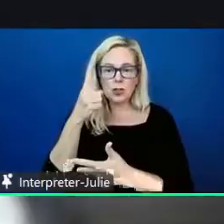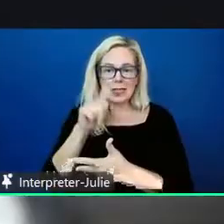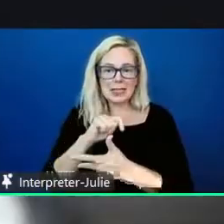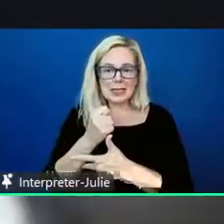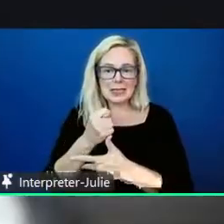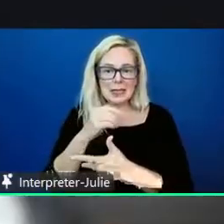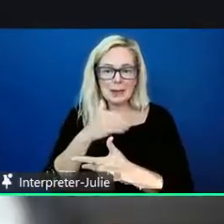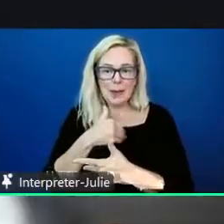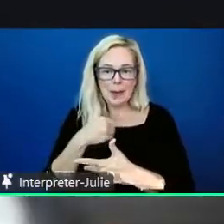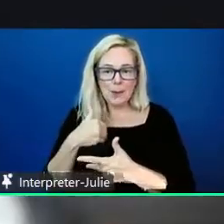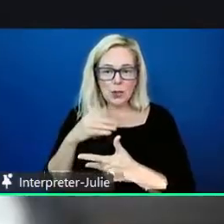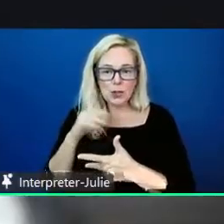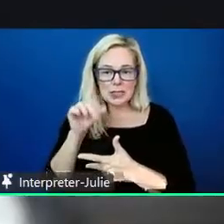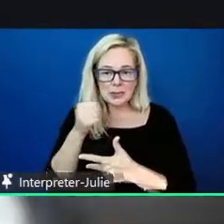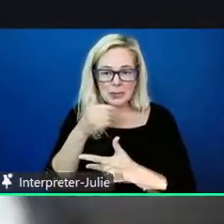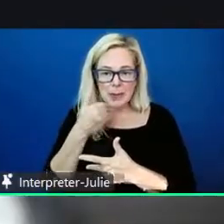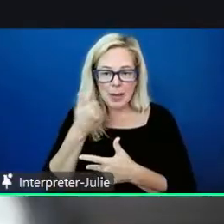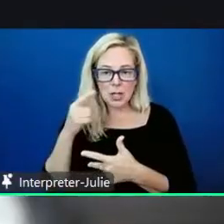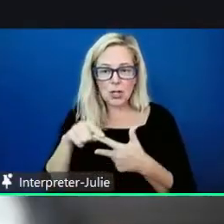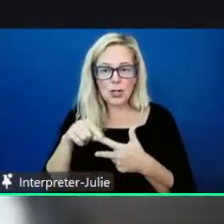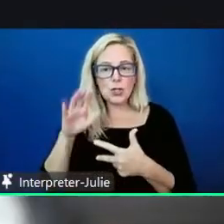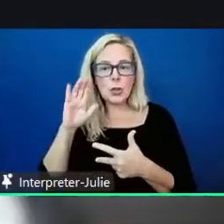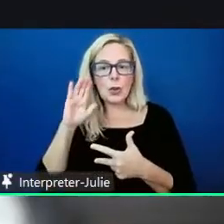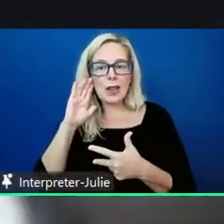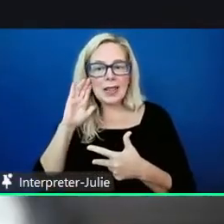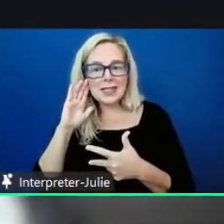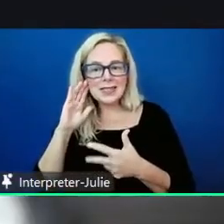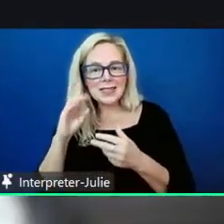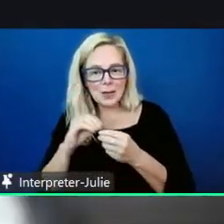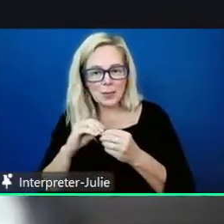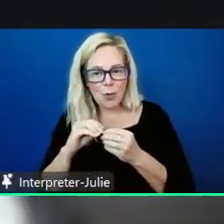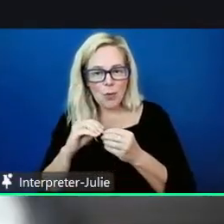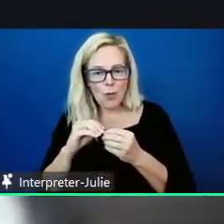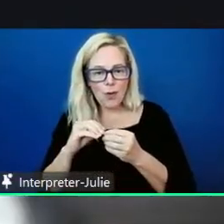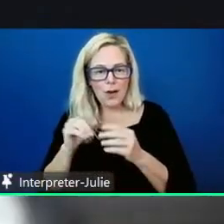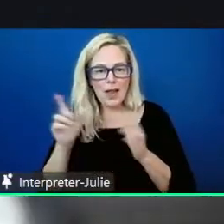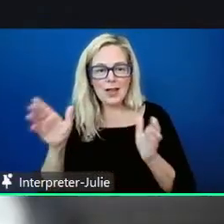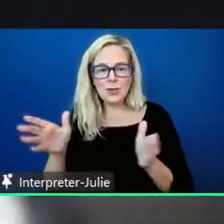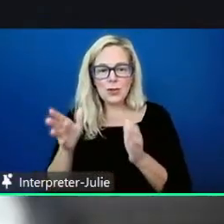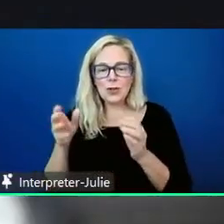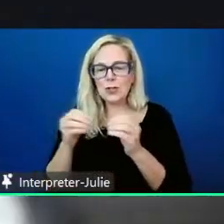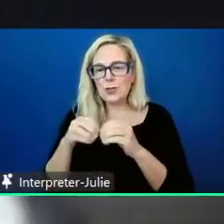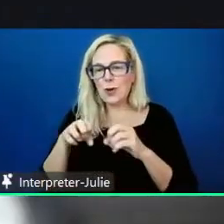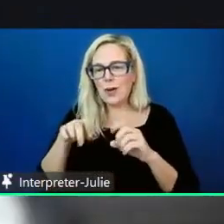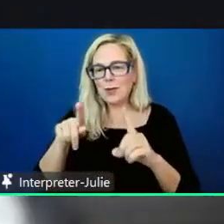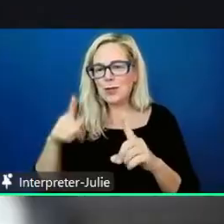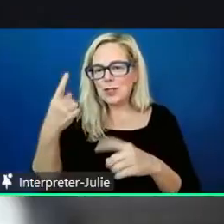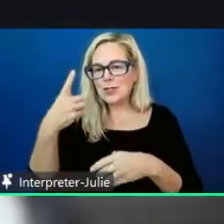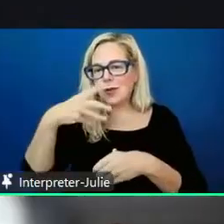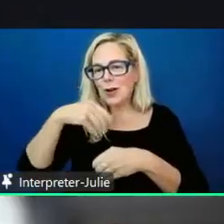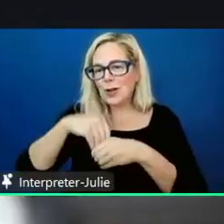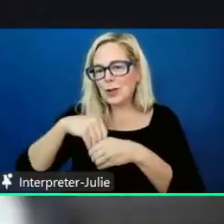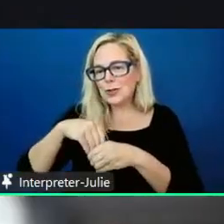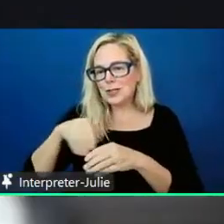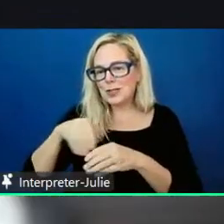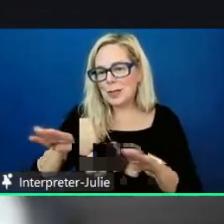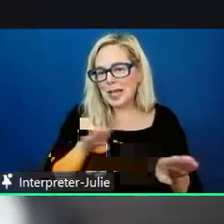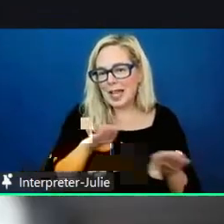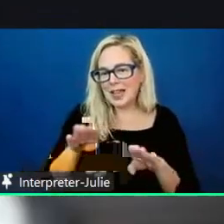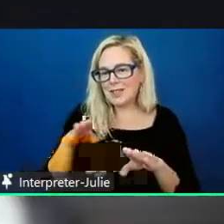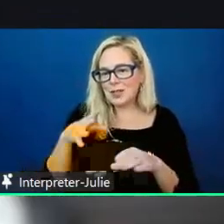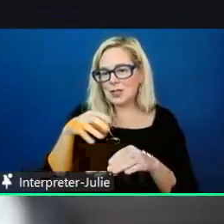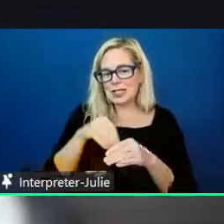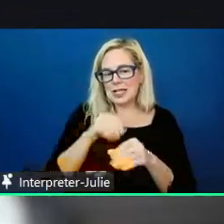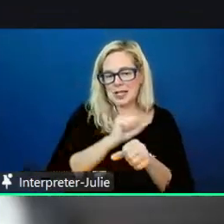To listen more, and to look for more opportunities to encourage inclusive behaviors at their own workplace and care